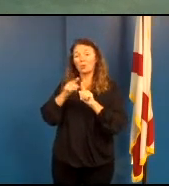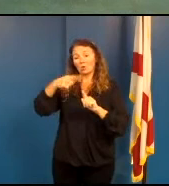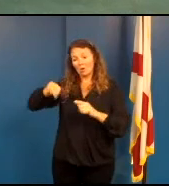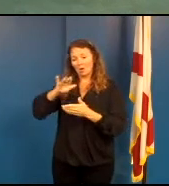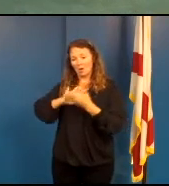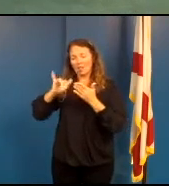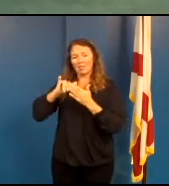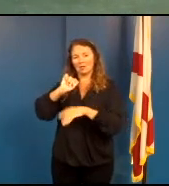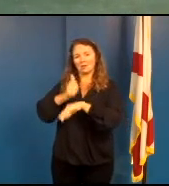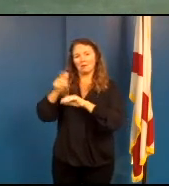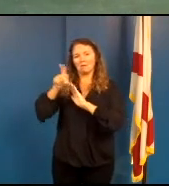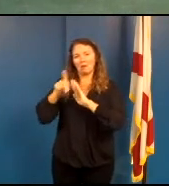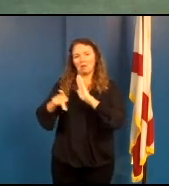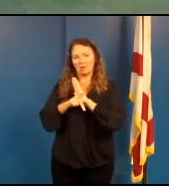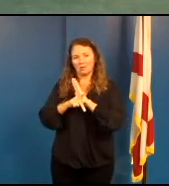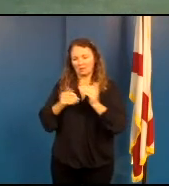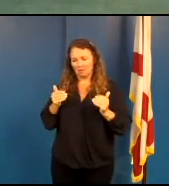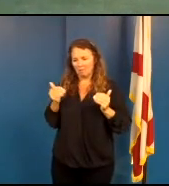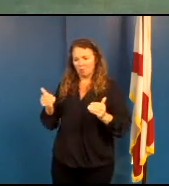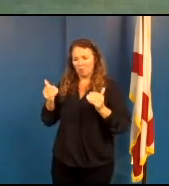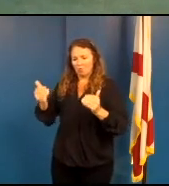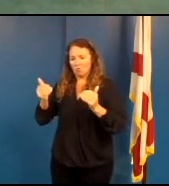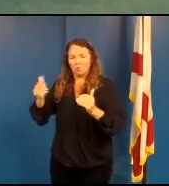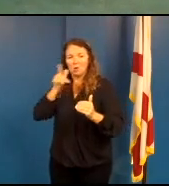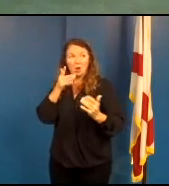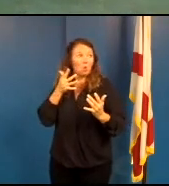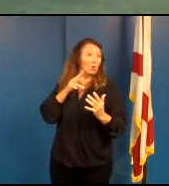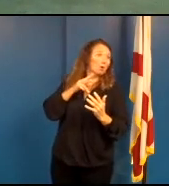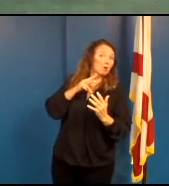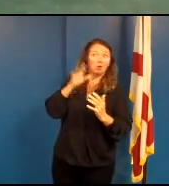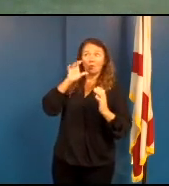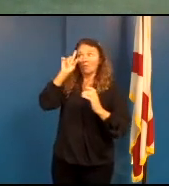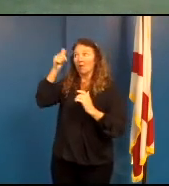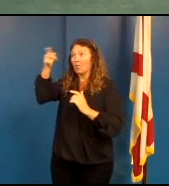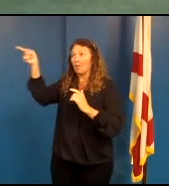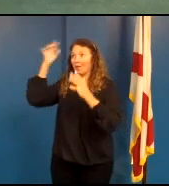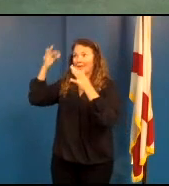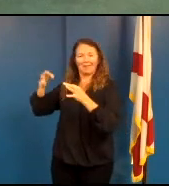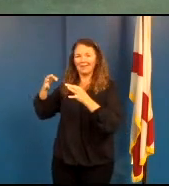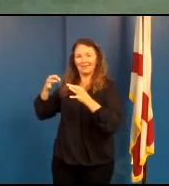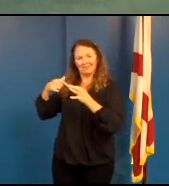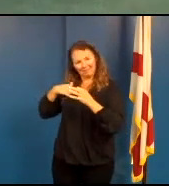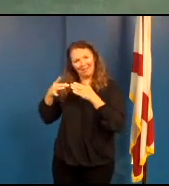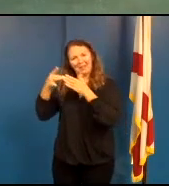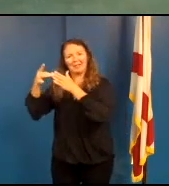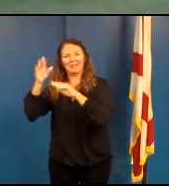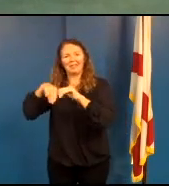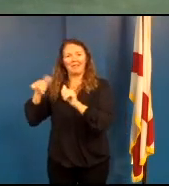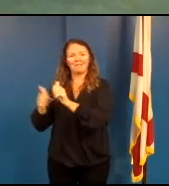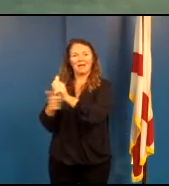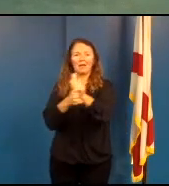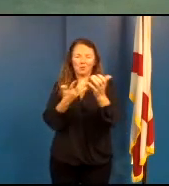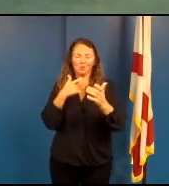that sets policy and moving things forward and not waiting for things to happen. And that's what I'm the most proud about with this